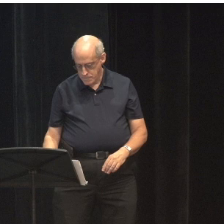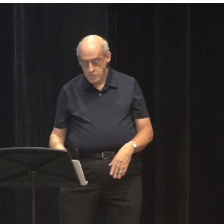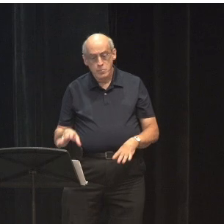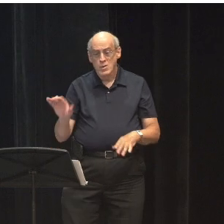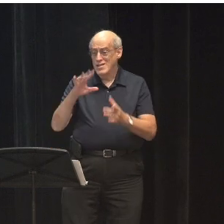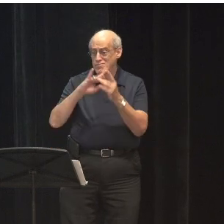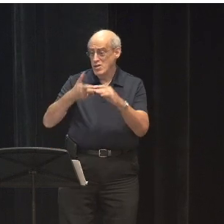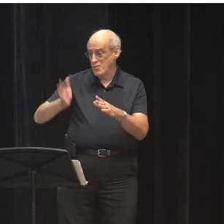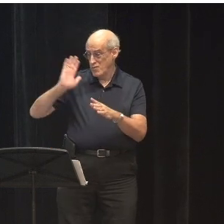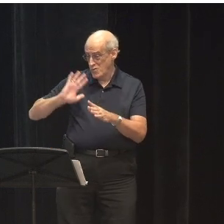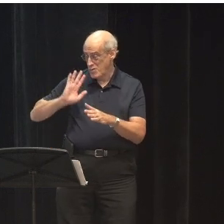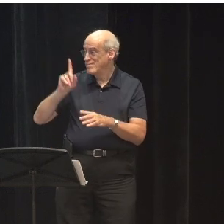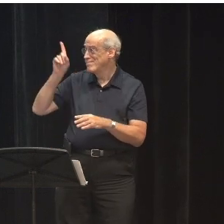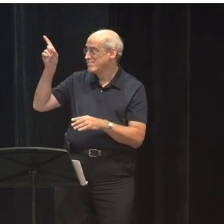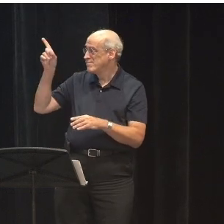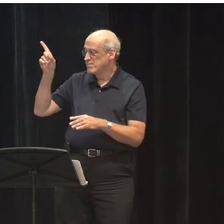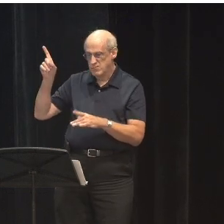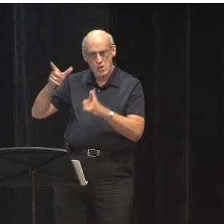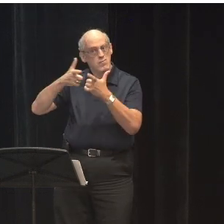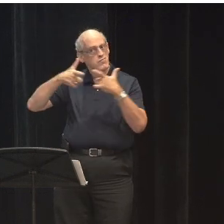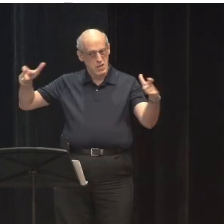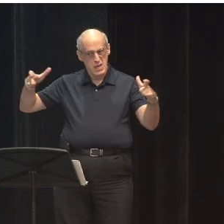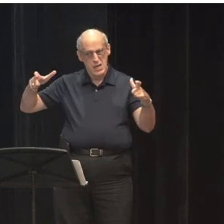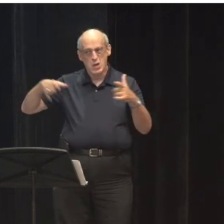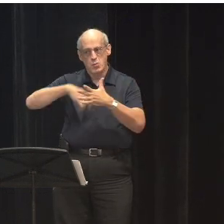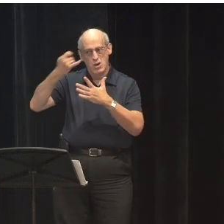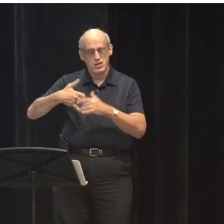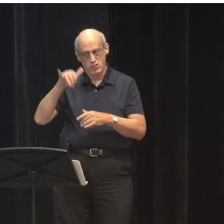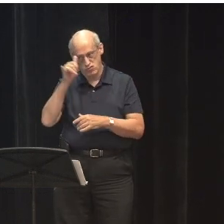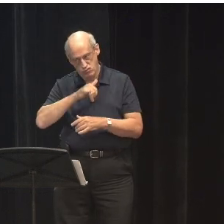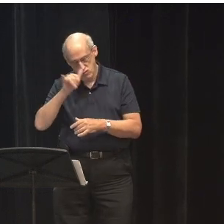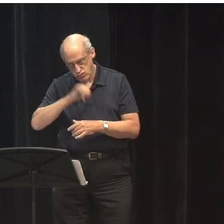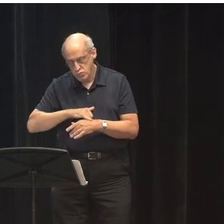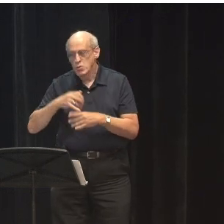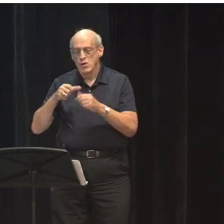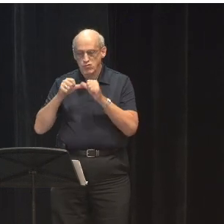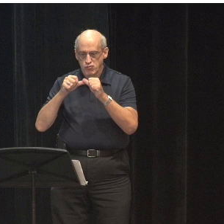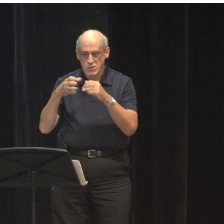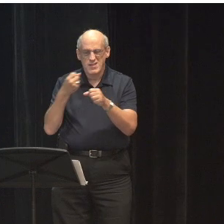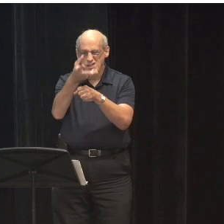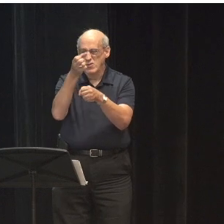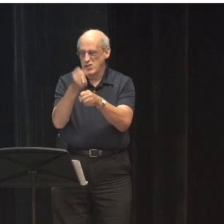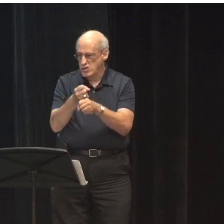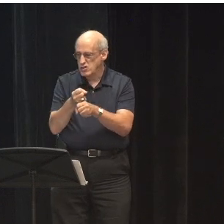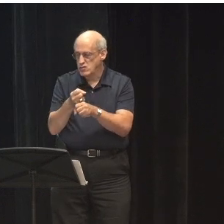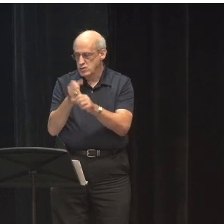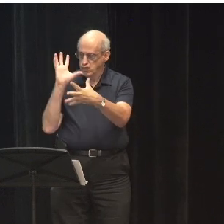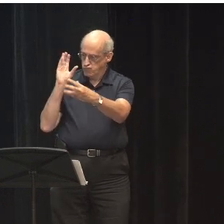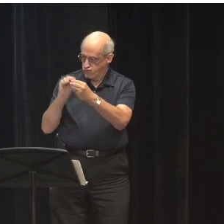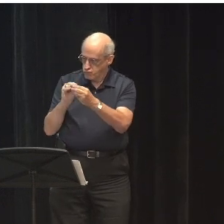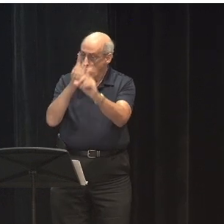As I said earlier, this is a pretty sizable major construction project. It'll be multi-year. So